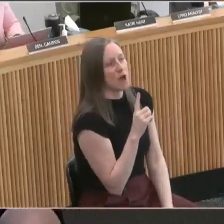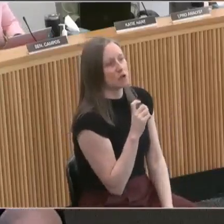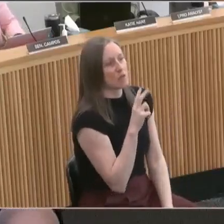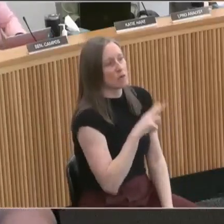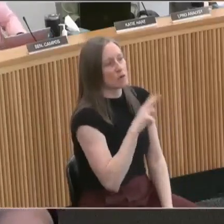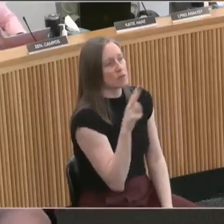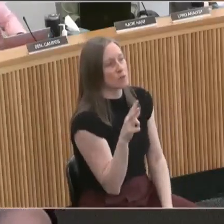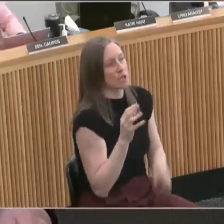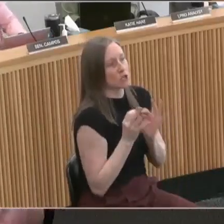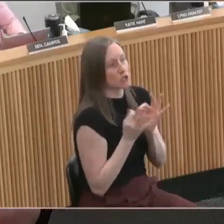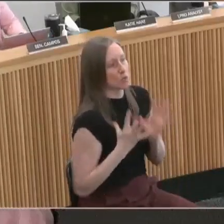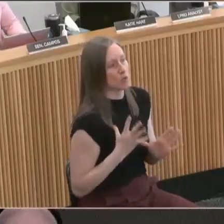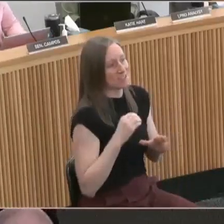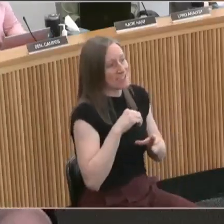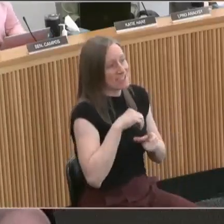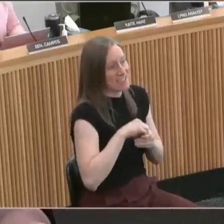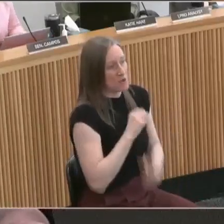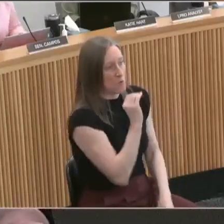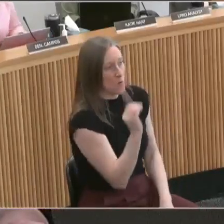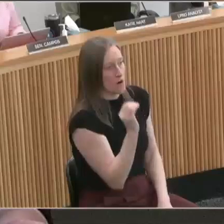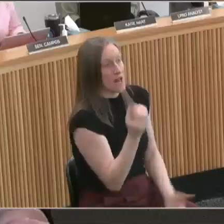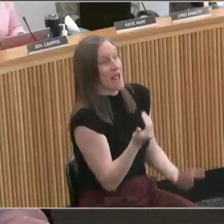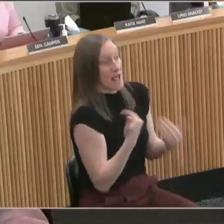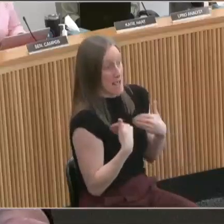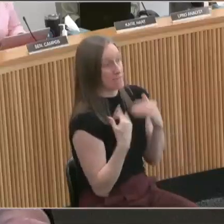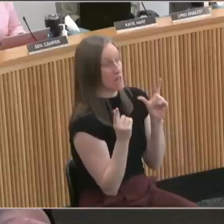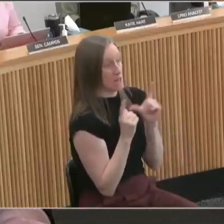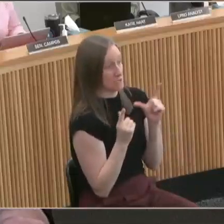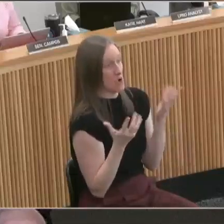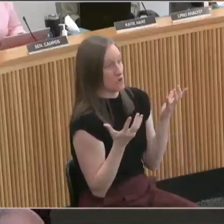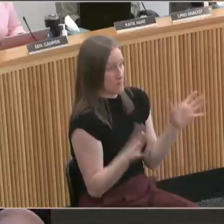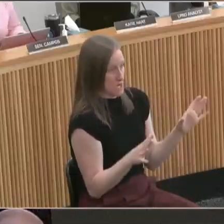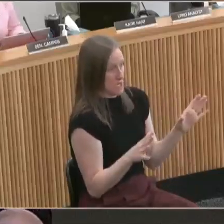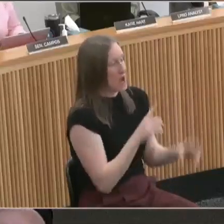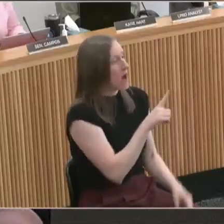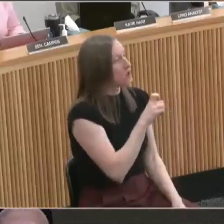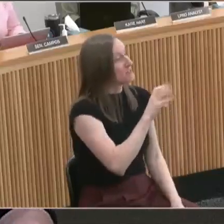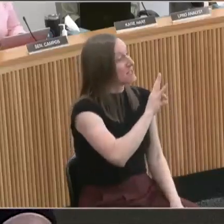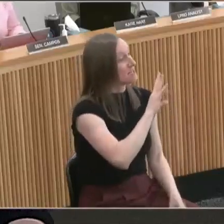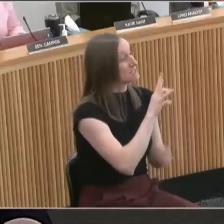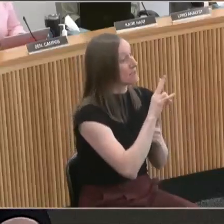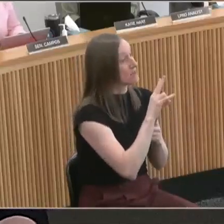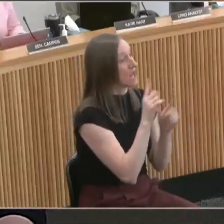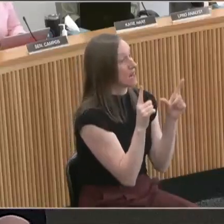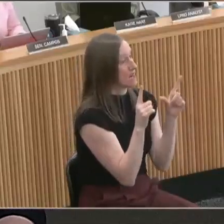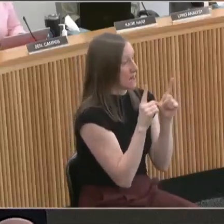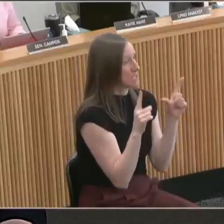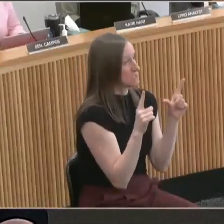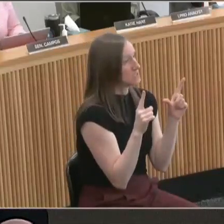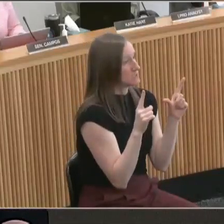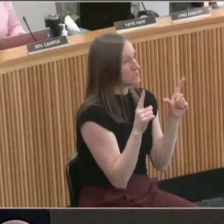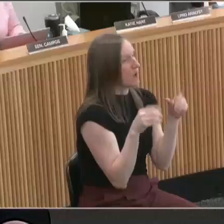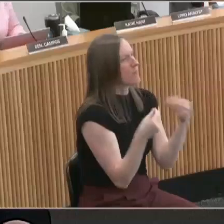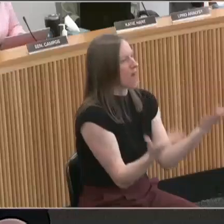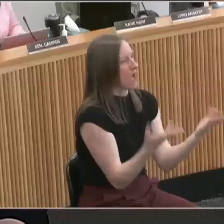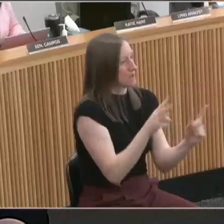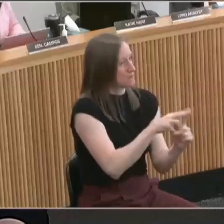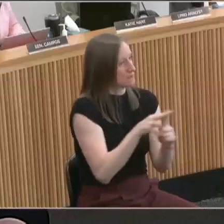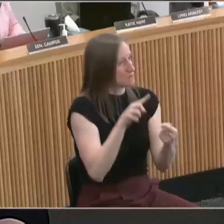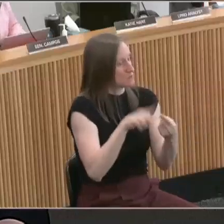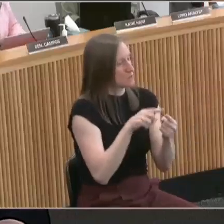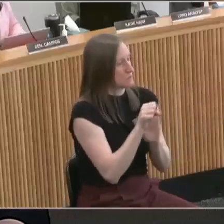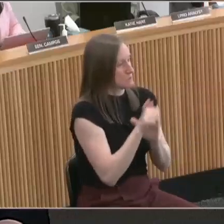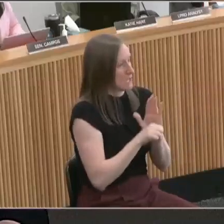133 interpreters in Oregon that hold a license, and that there are 197 licenses held in the state. And then there's